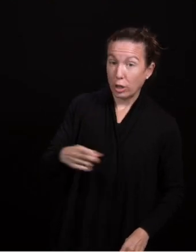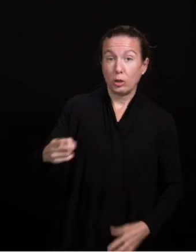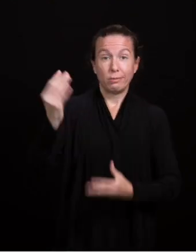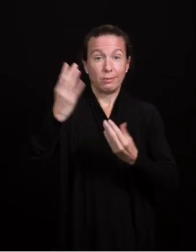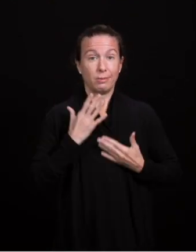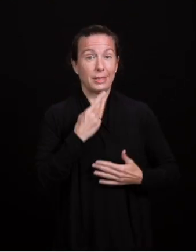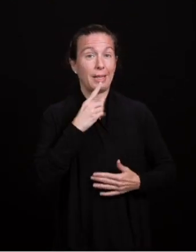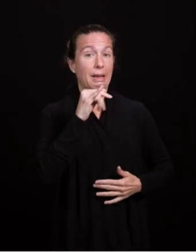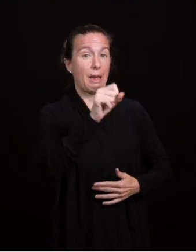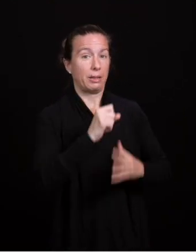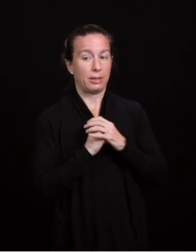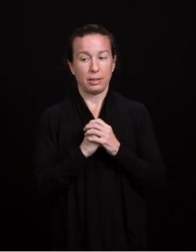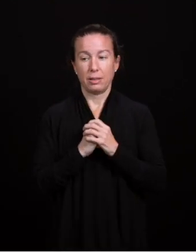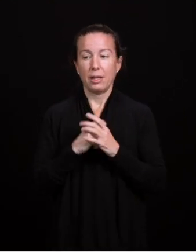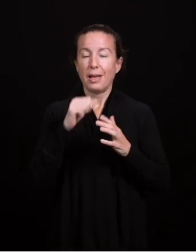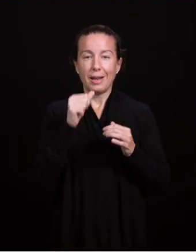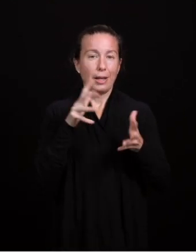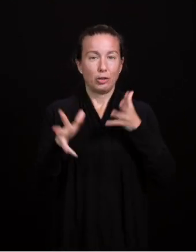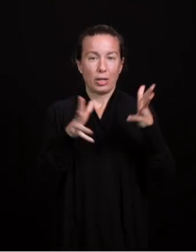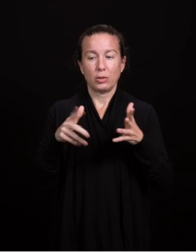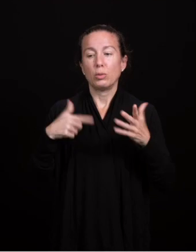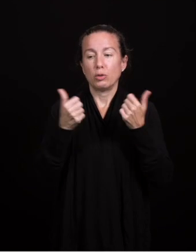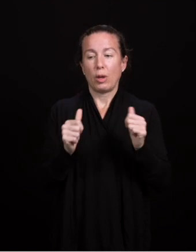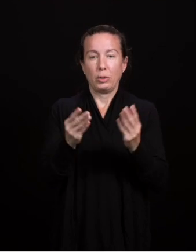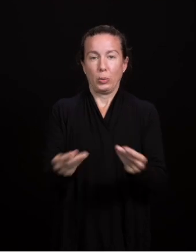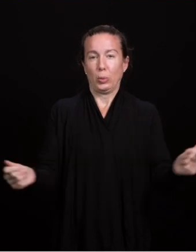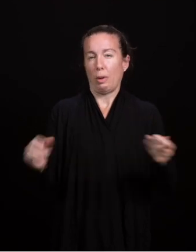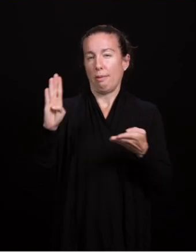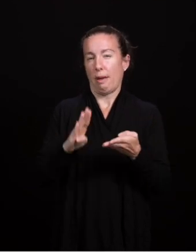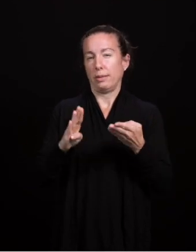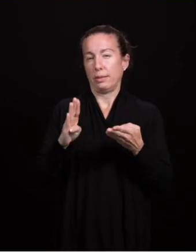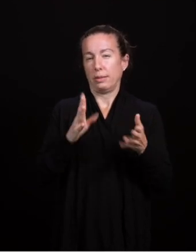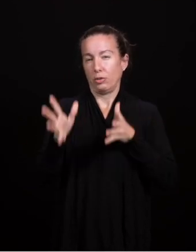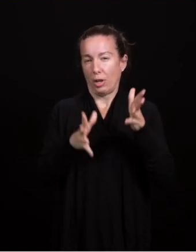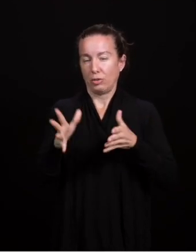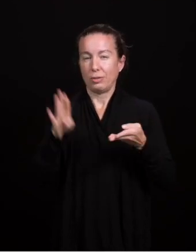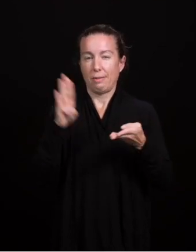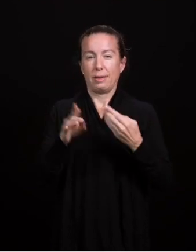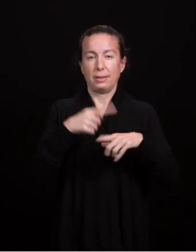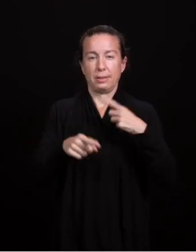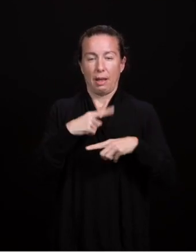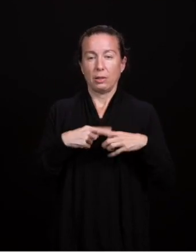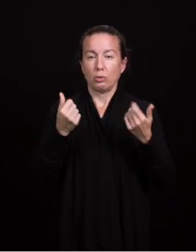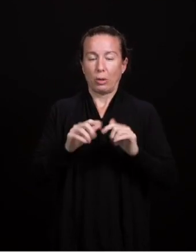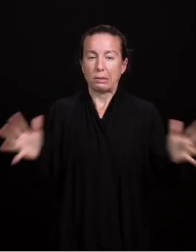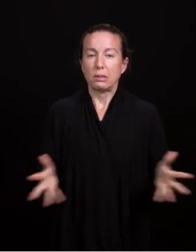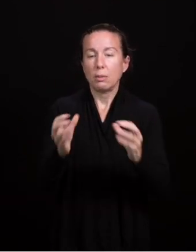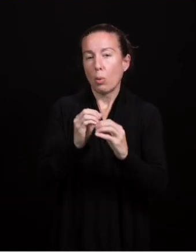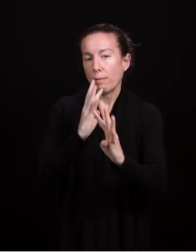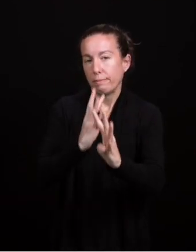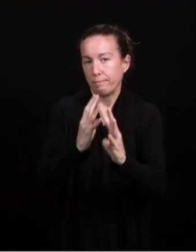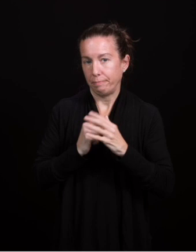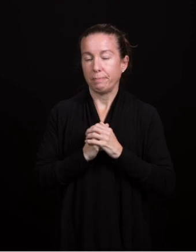instead of doing, we're trying to transition her out back into now the verbal part of it. But she's starting